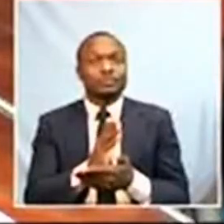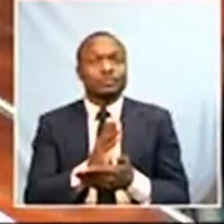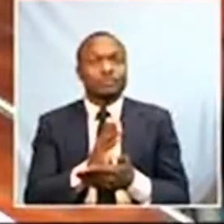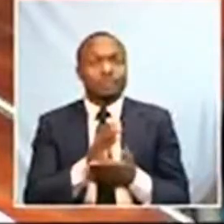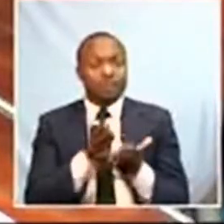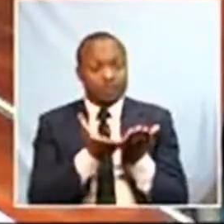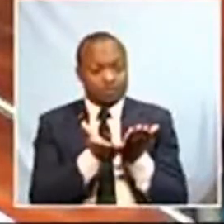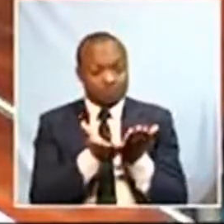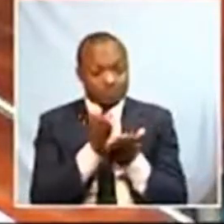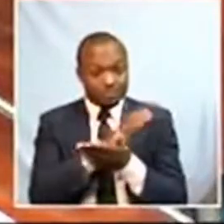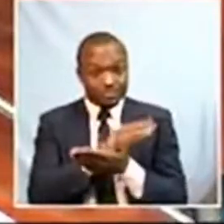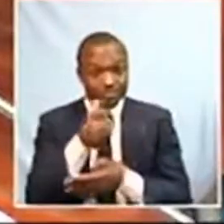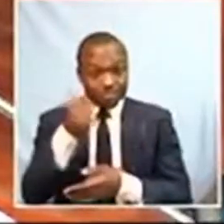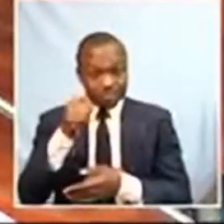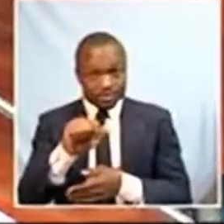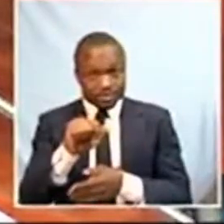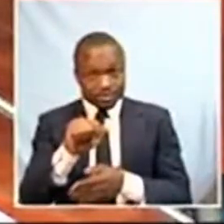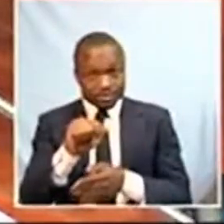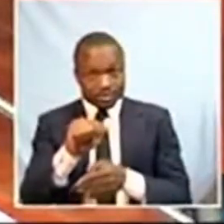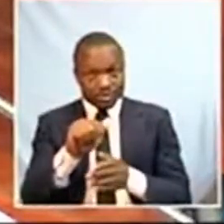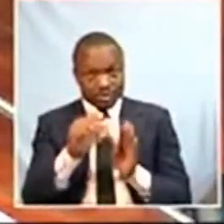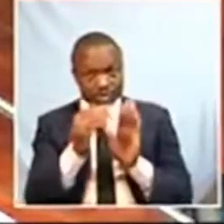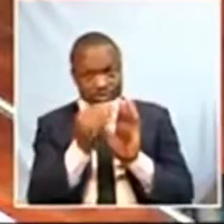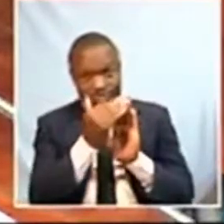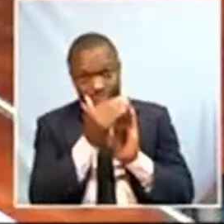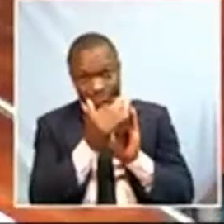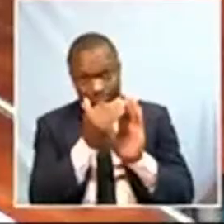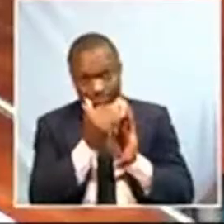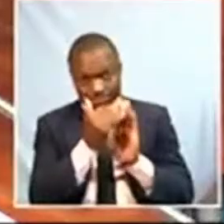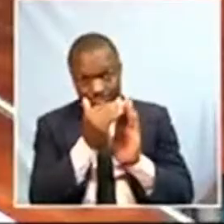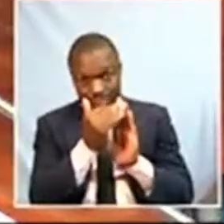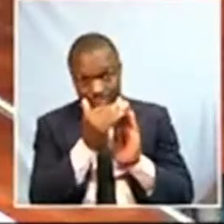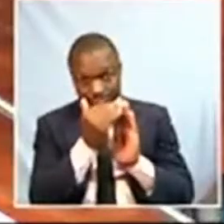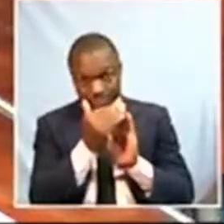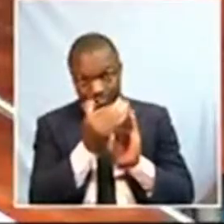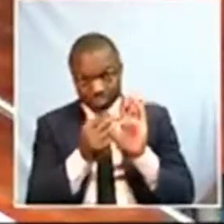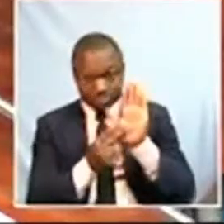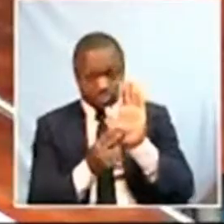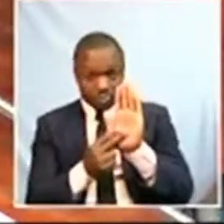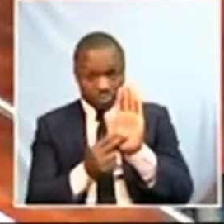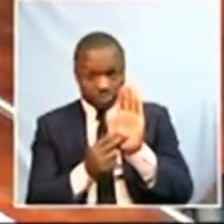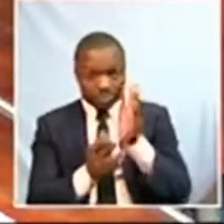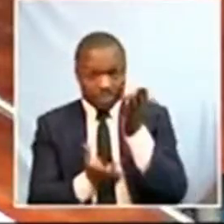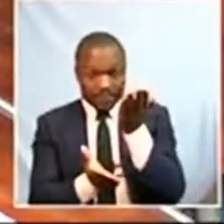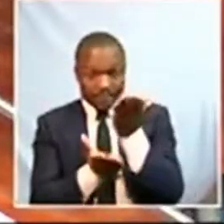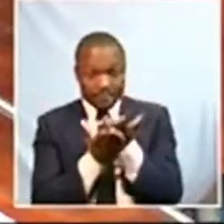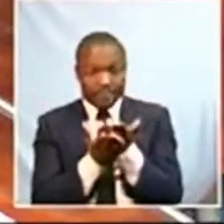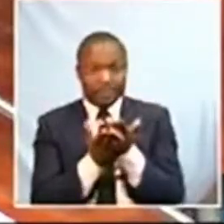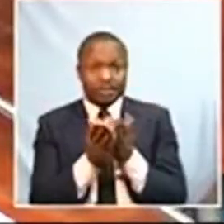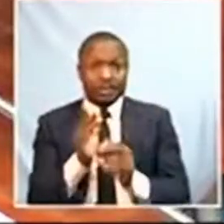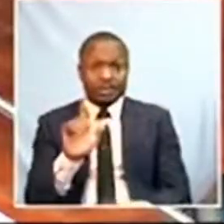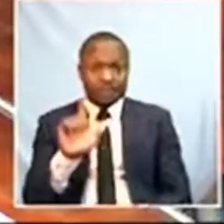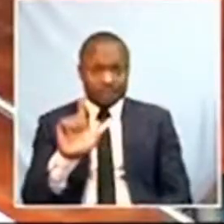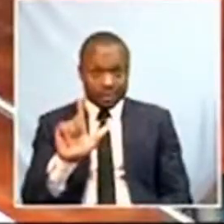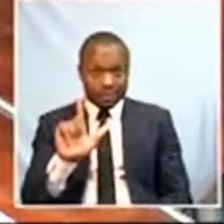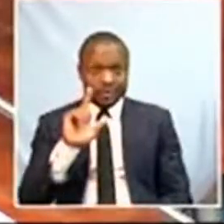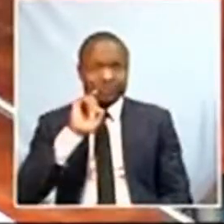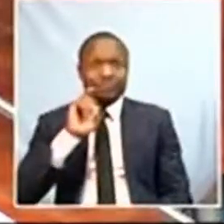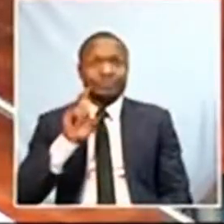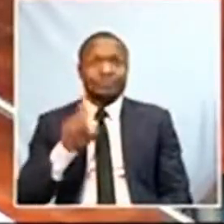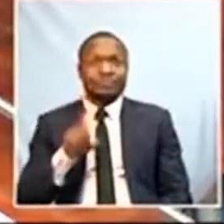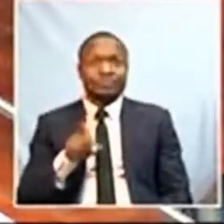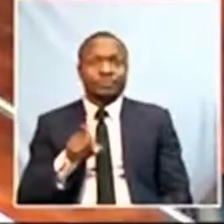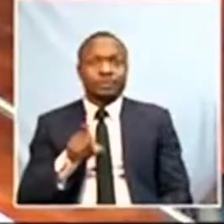page 10, right at the top, we have, it's written Appendix L. It is actually supposed to